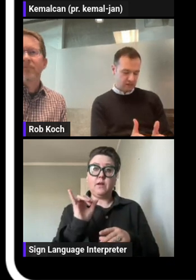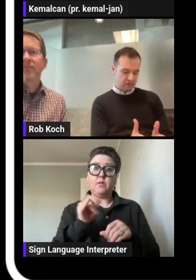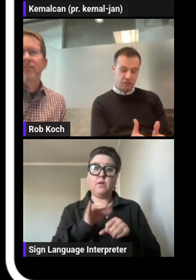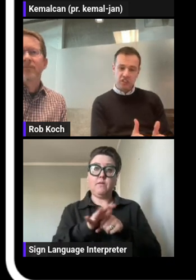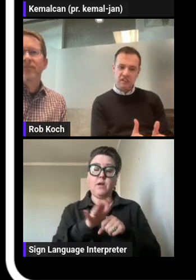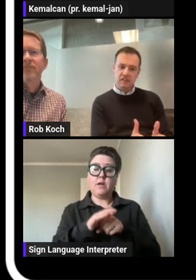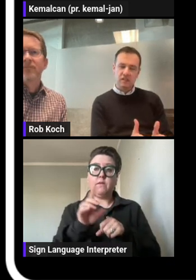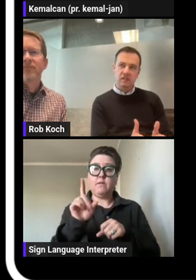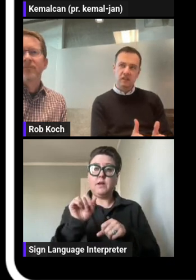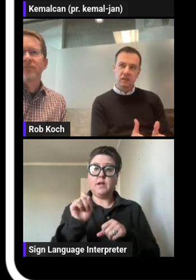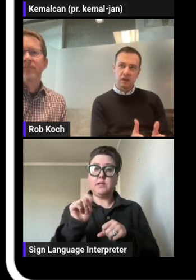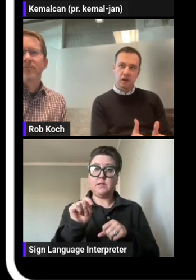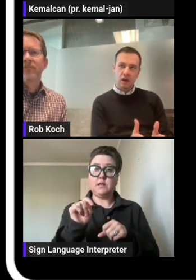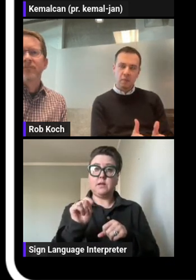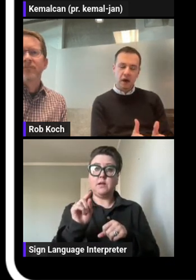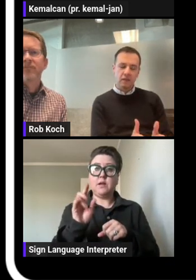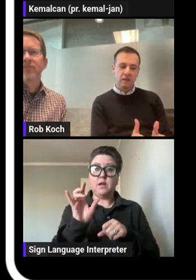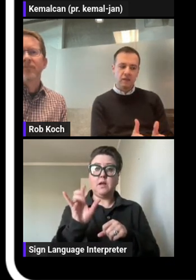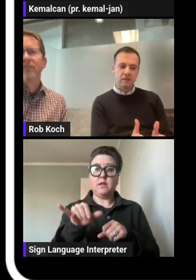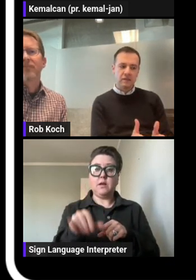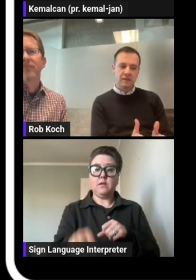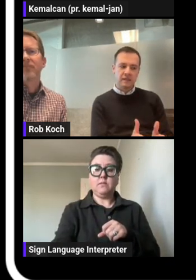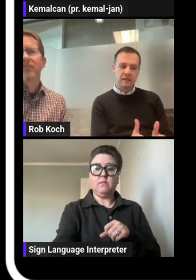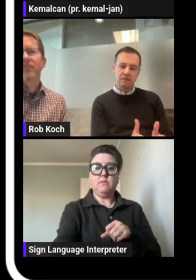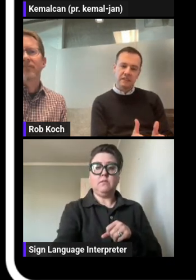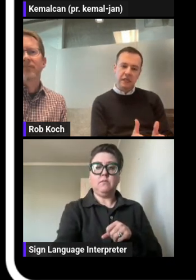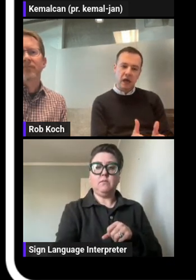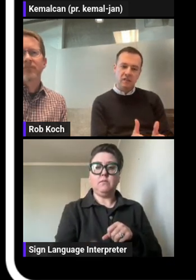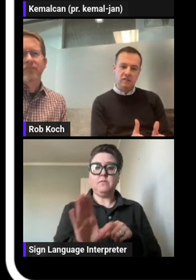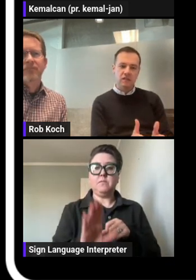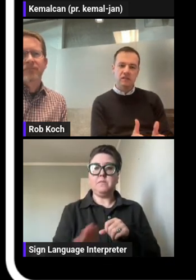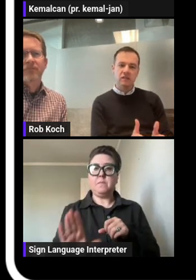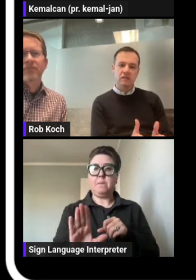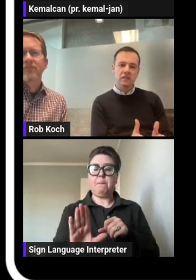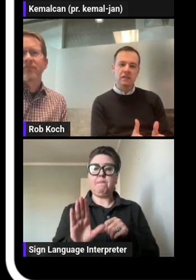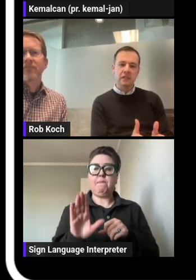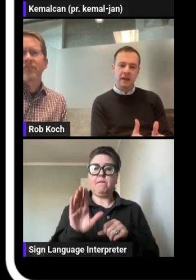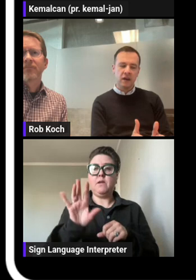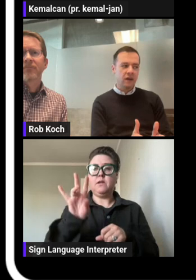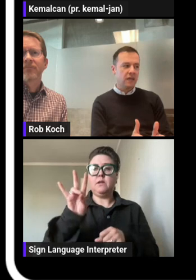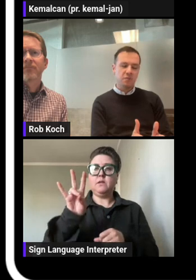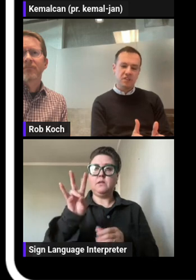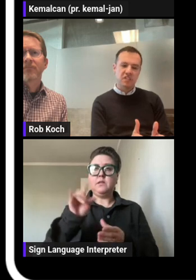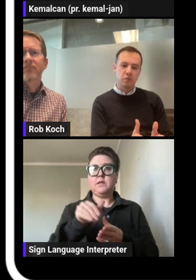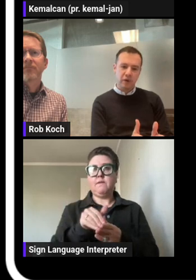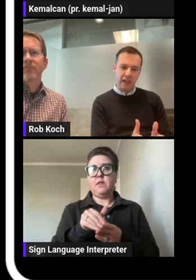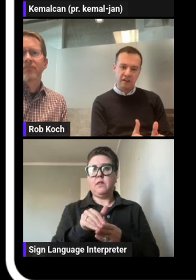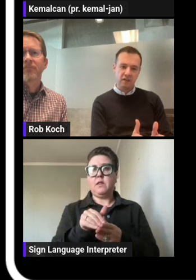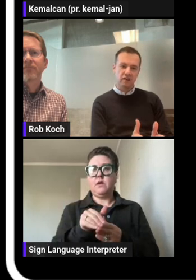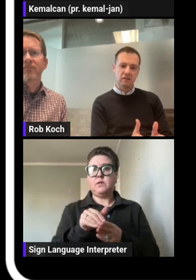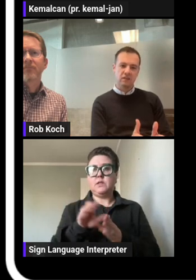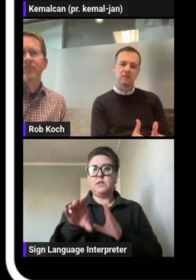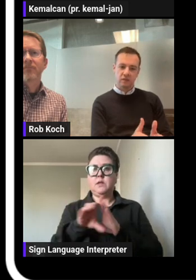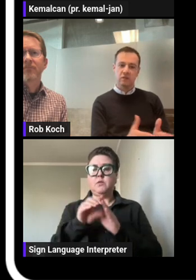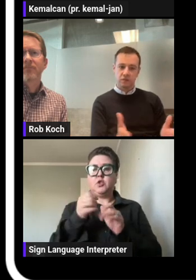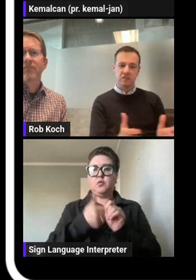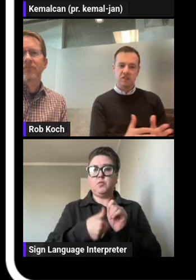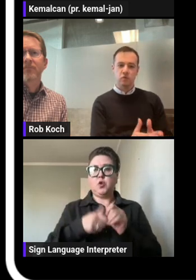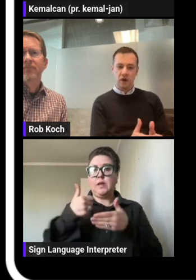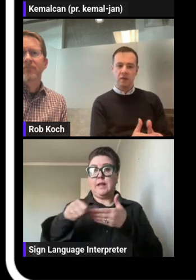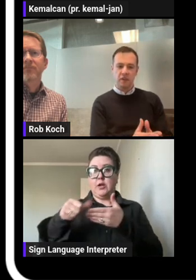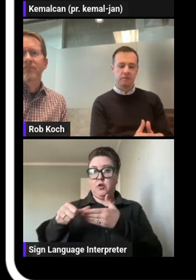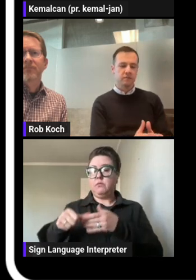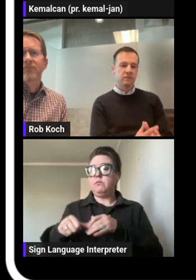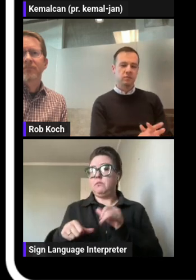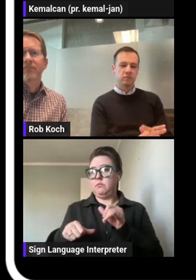sets, which is about 7,000 images per letter. Mm-hmm.